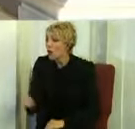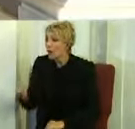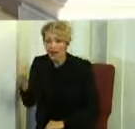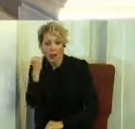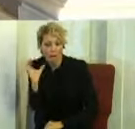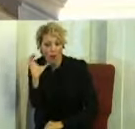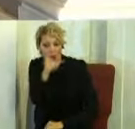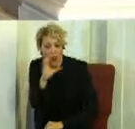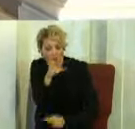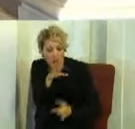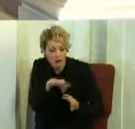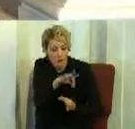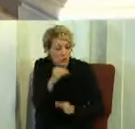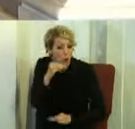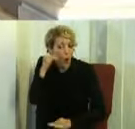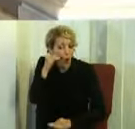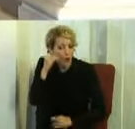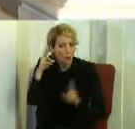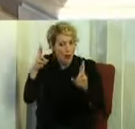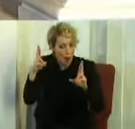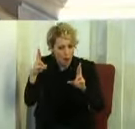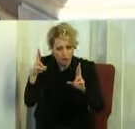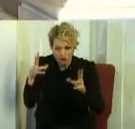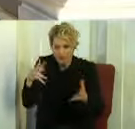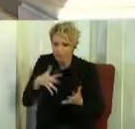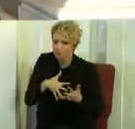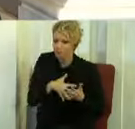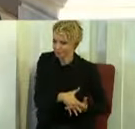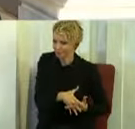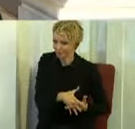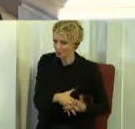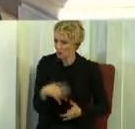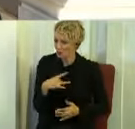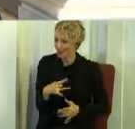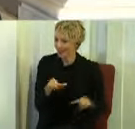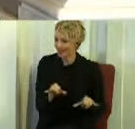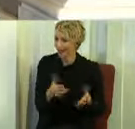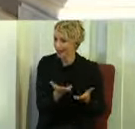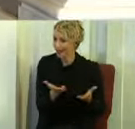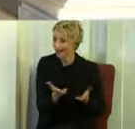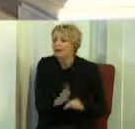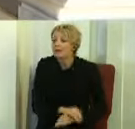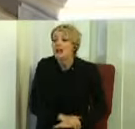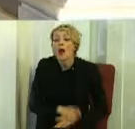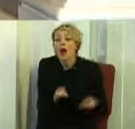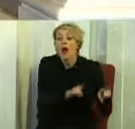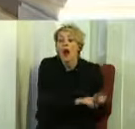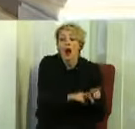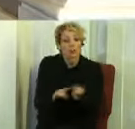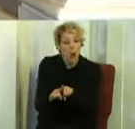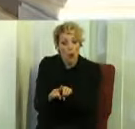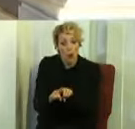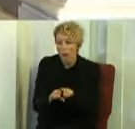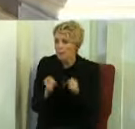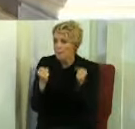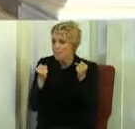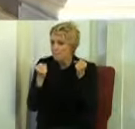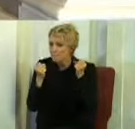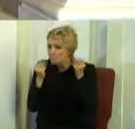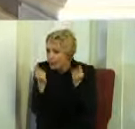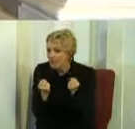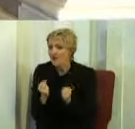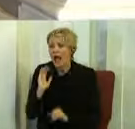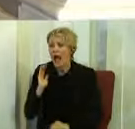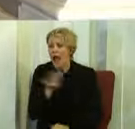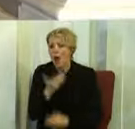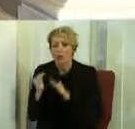hope that you may have found it with us here at Founders Metropolitan Community Church. We also want to acknowledge the many of our own community who are off traveling